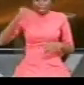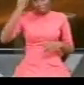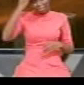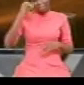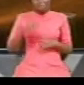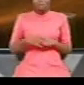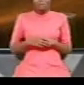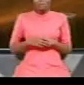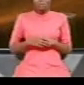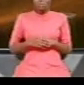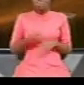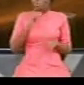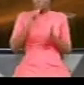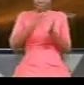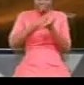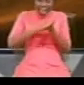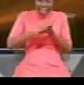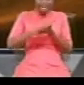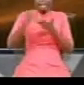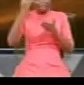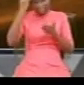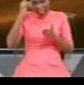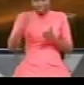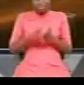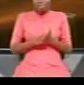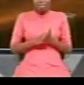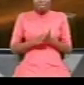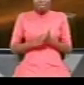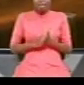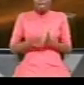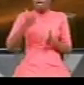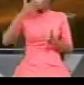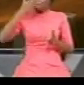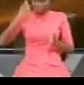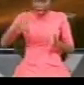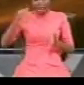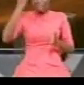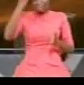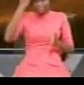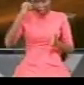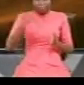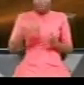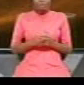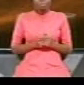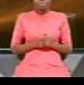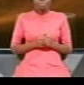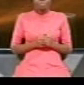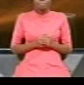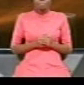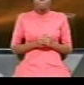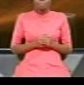wicked imagination, unclean imagination, immoral imagination,